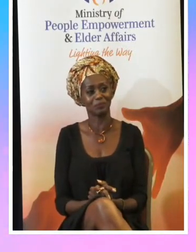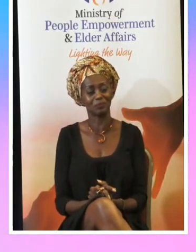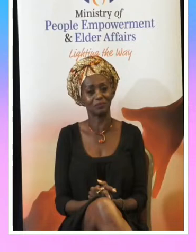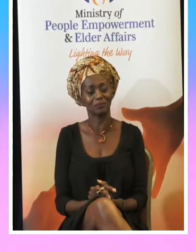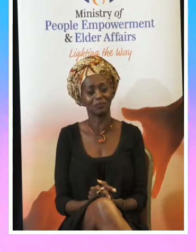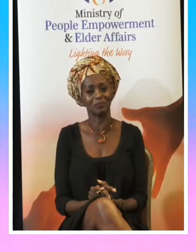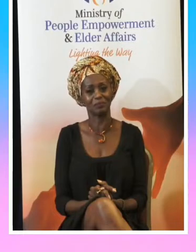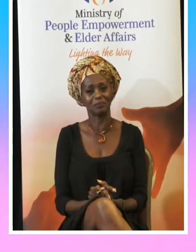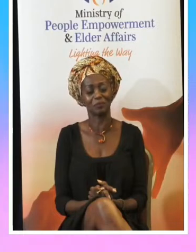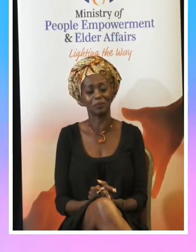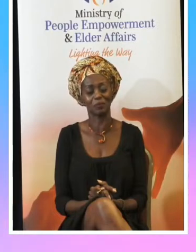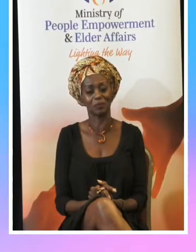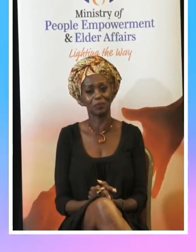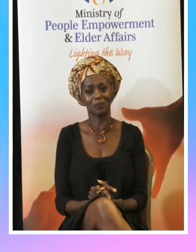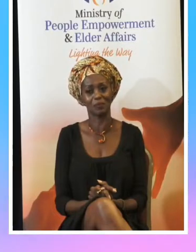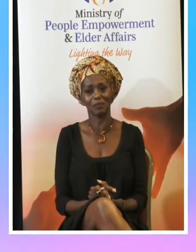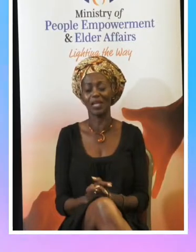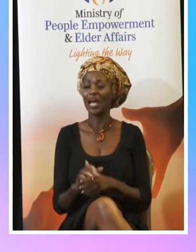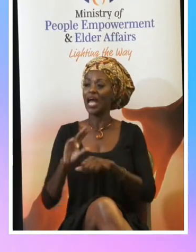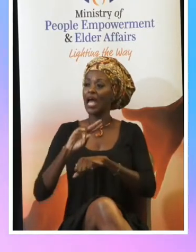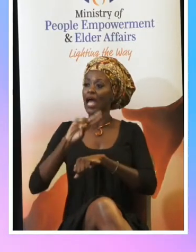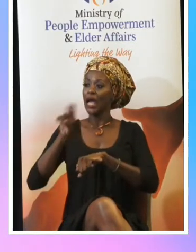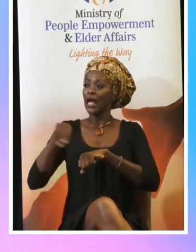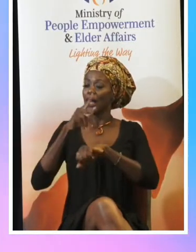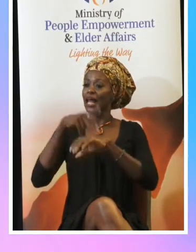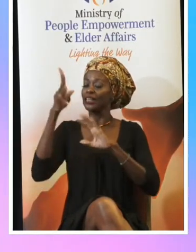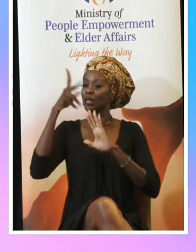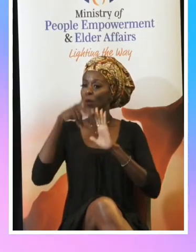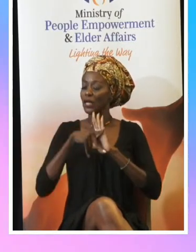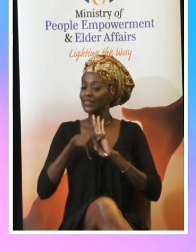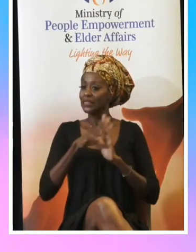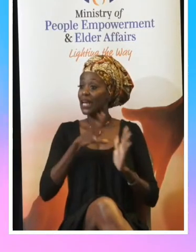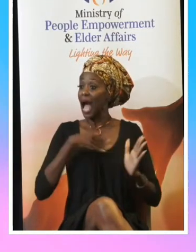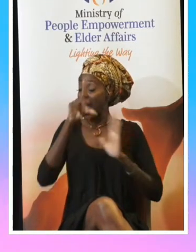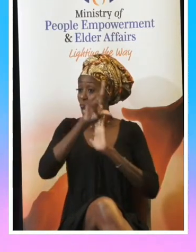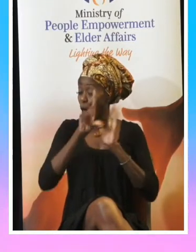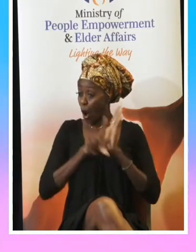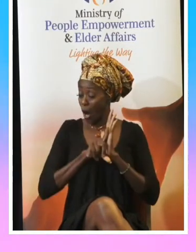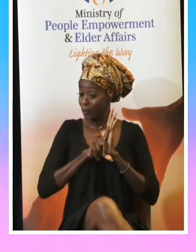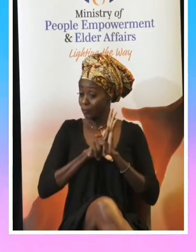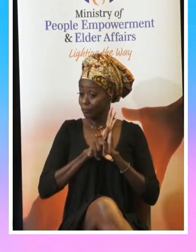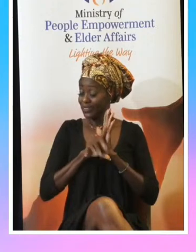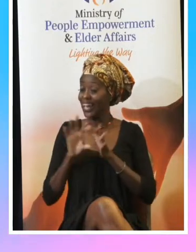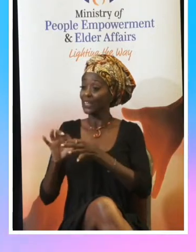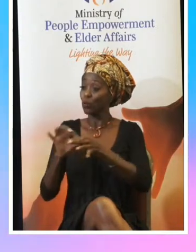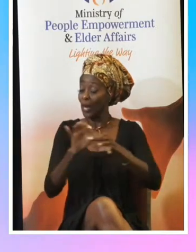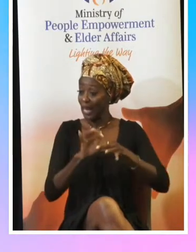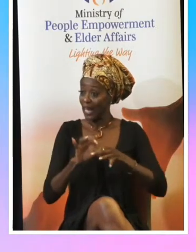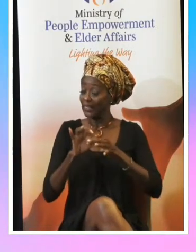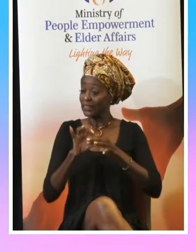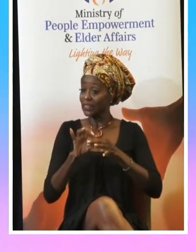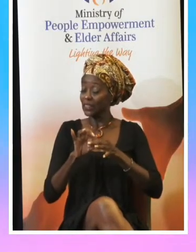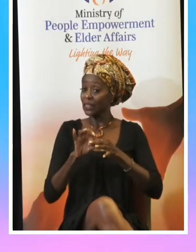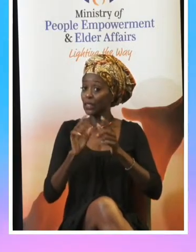The national policy and law in relation to persons with disabilities, as Eddie indicated,